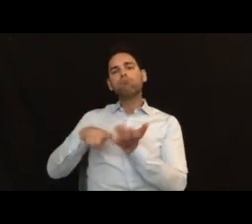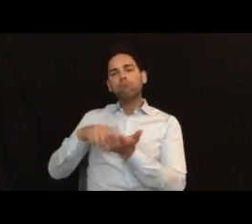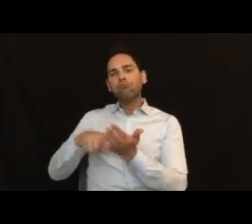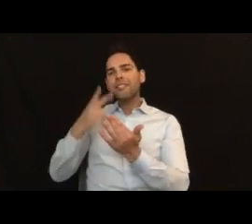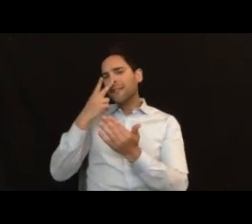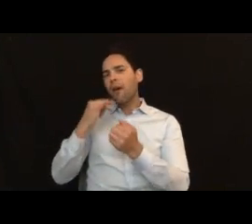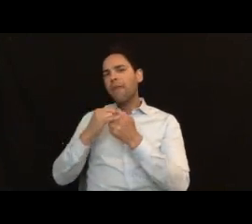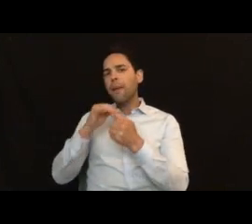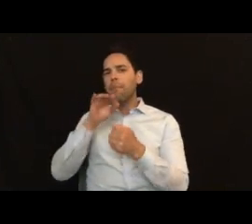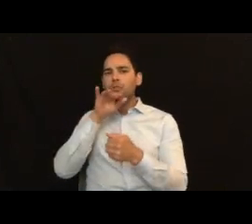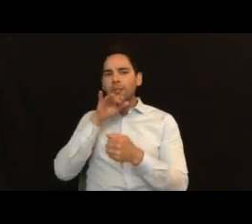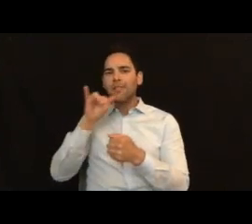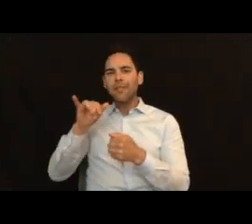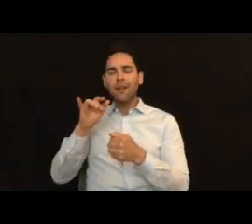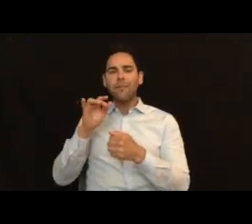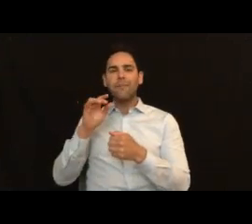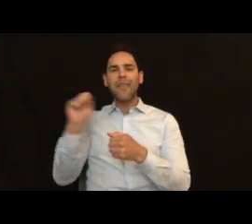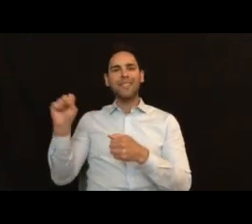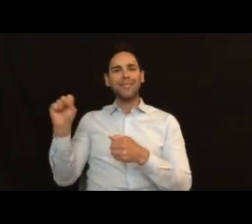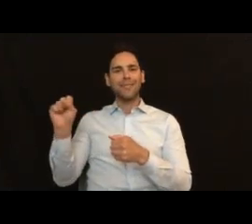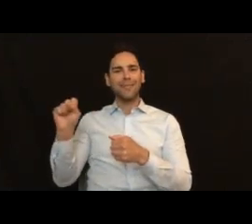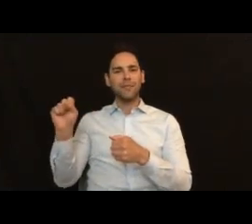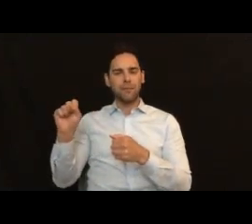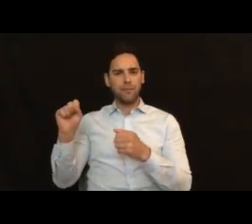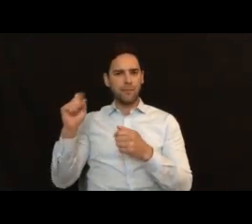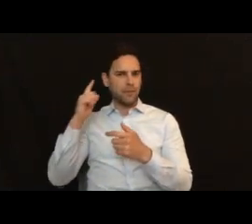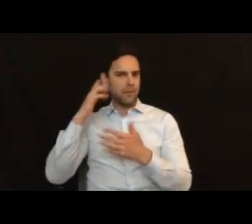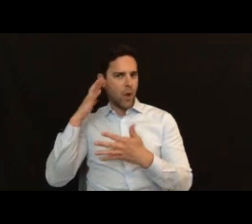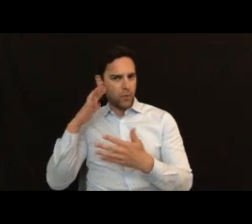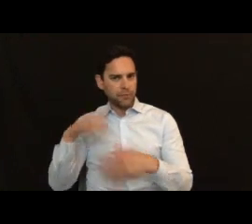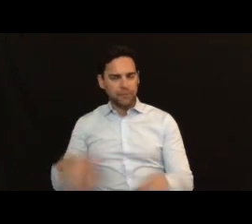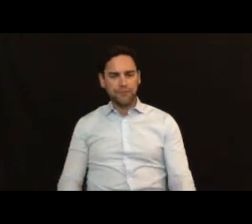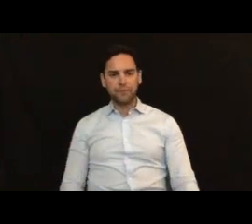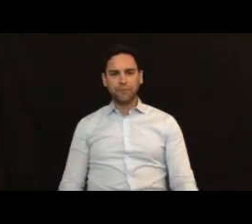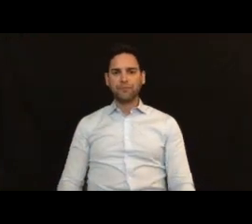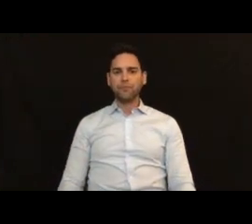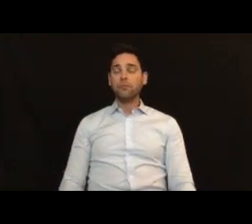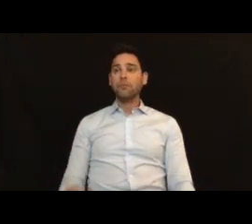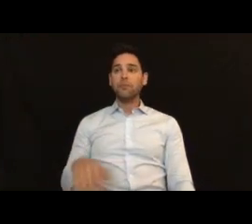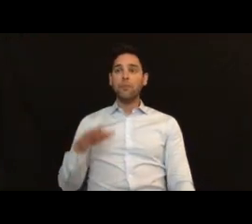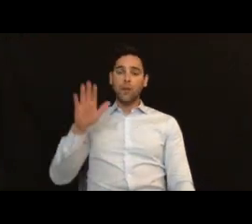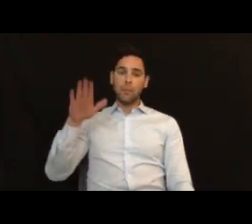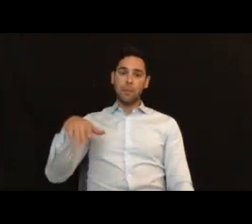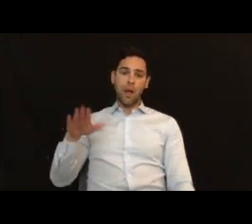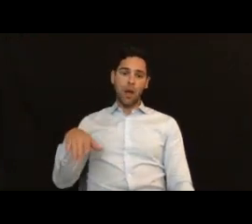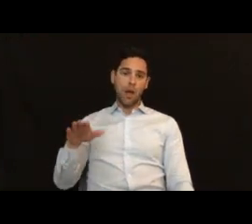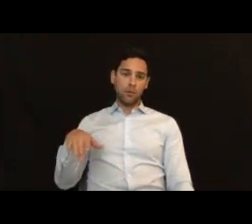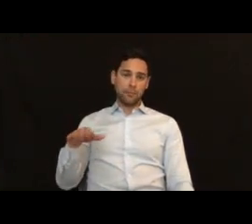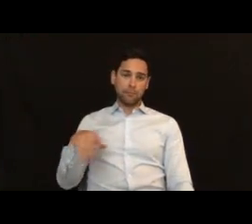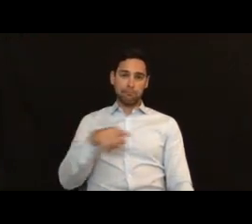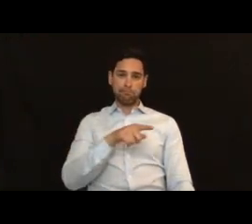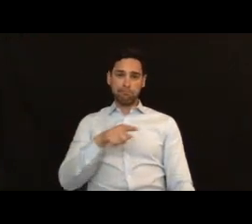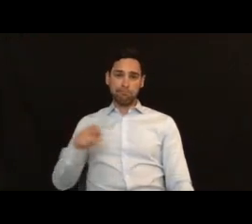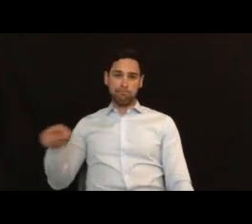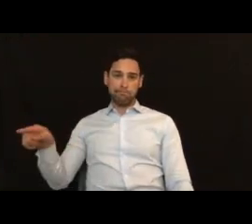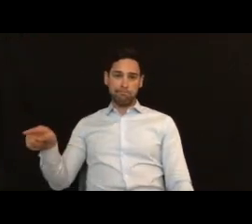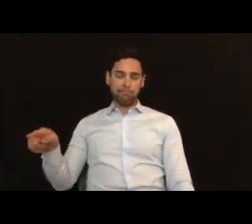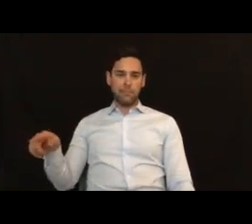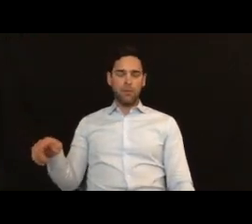pattern with respect to gender and sexuality. So on the bottom, you see, so I was looking at